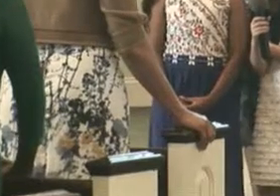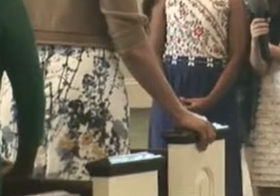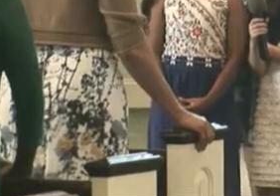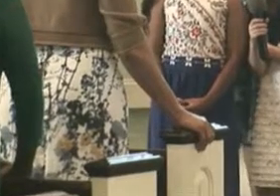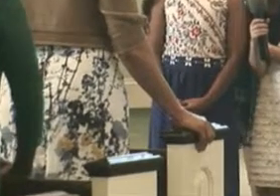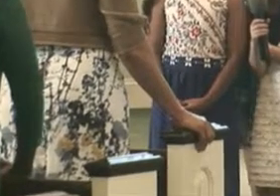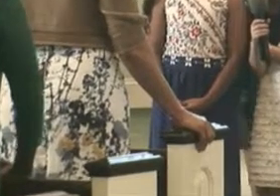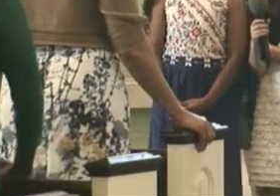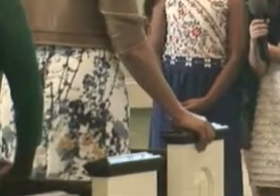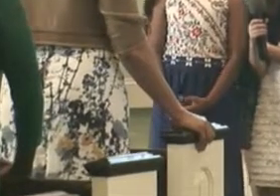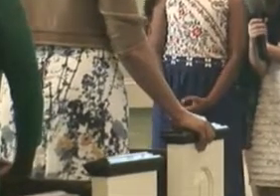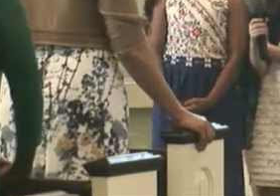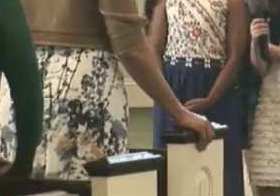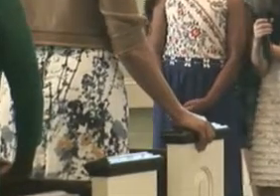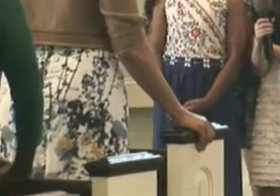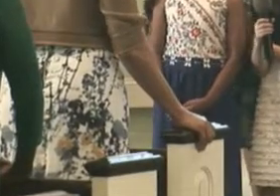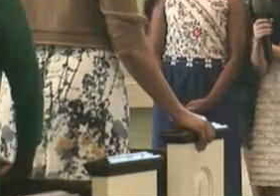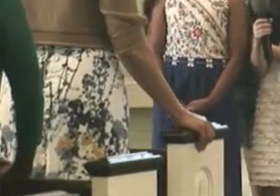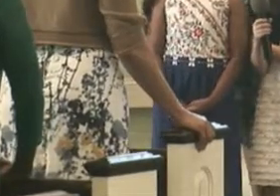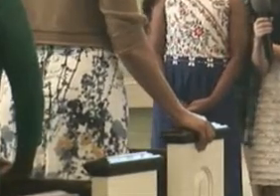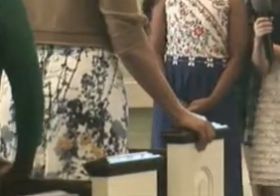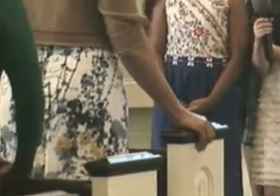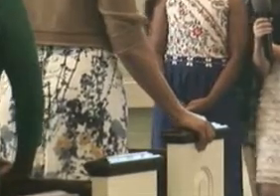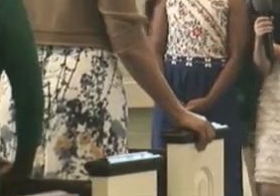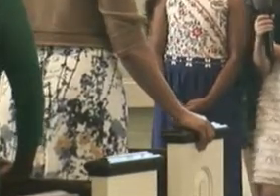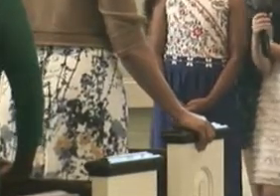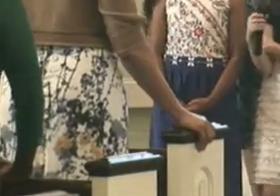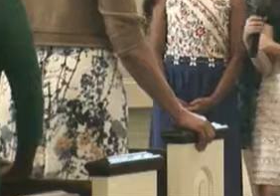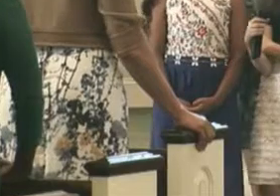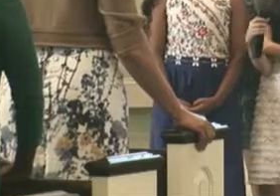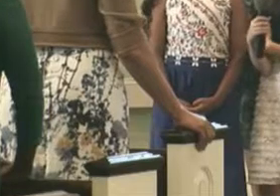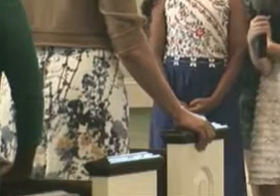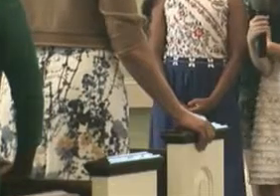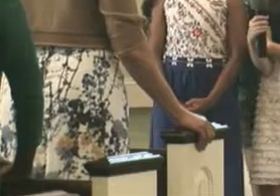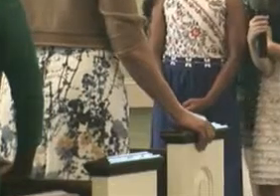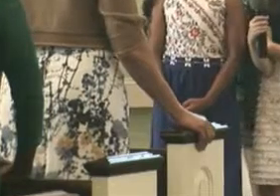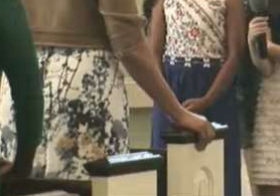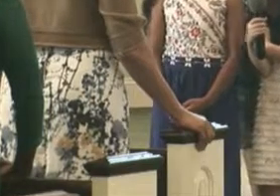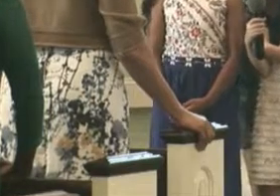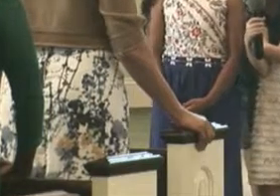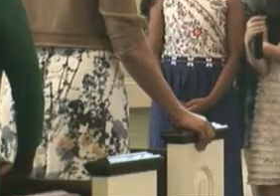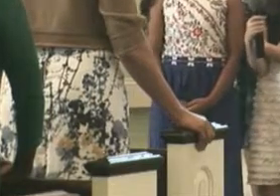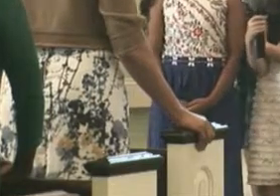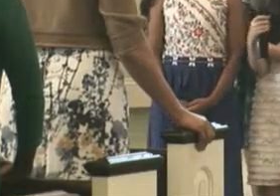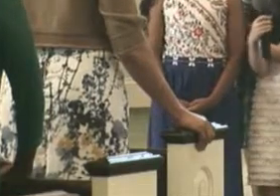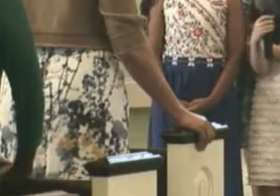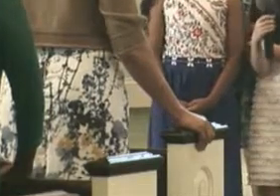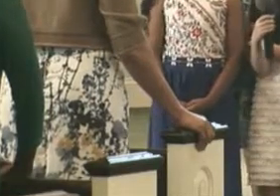Speak to me.